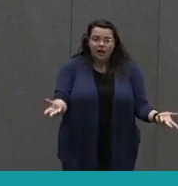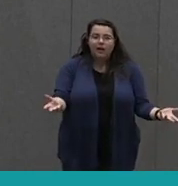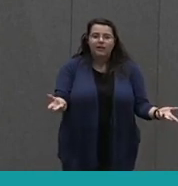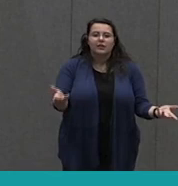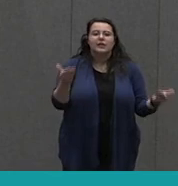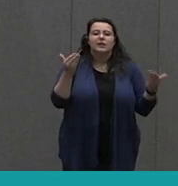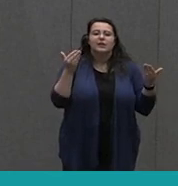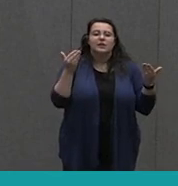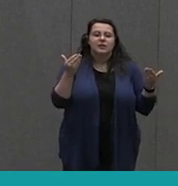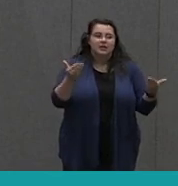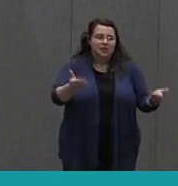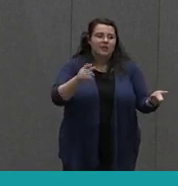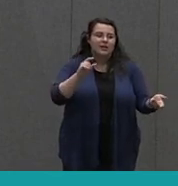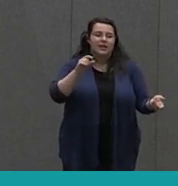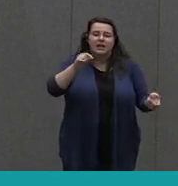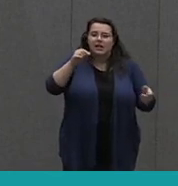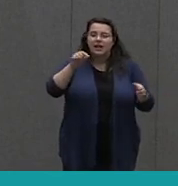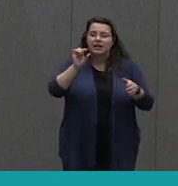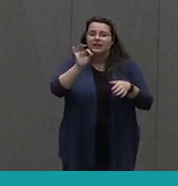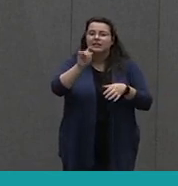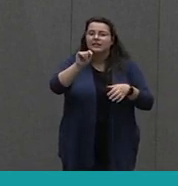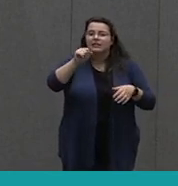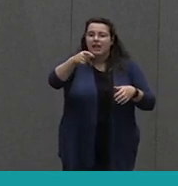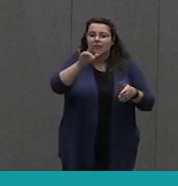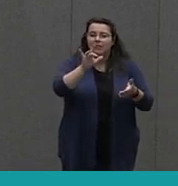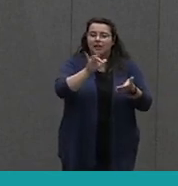have letter F? This is